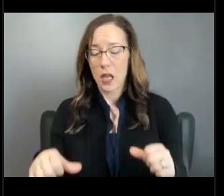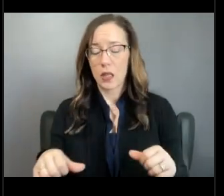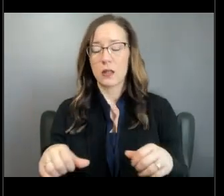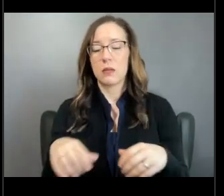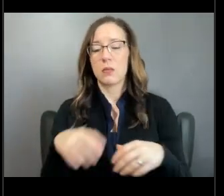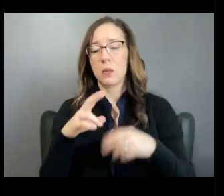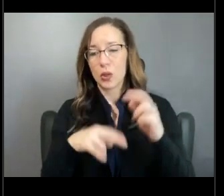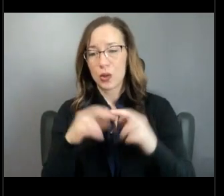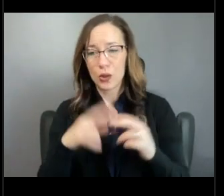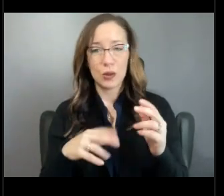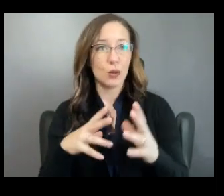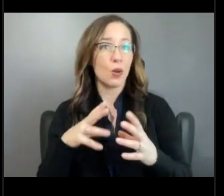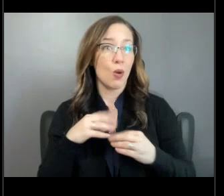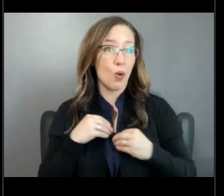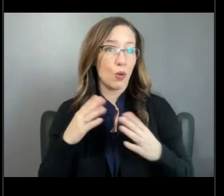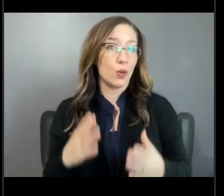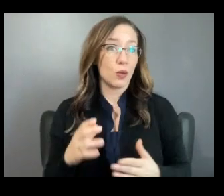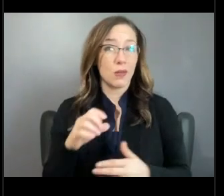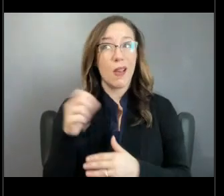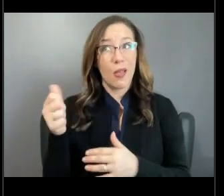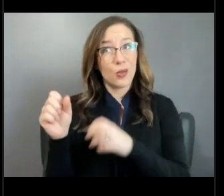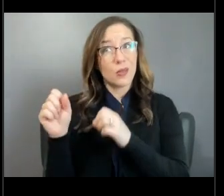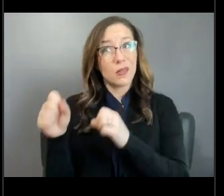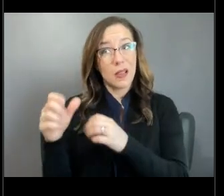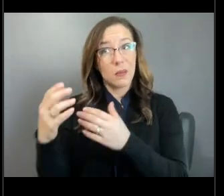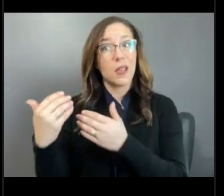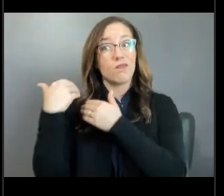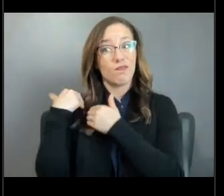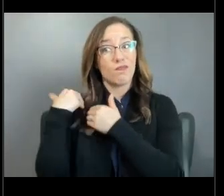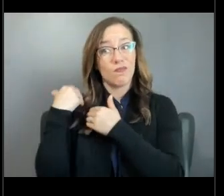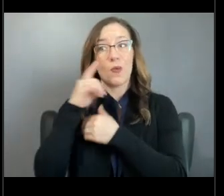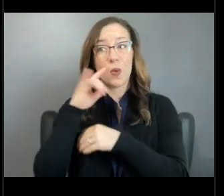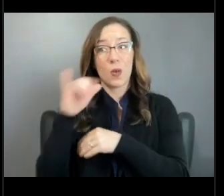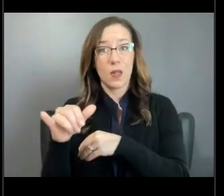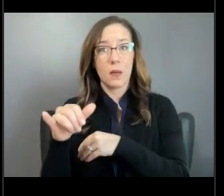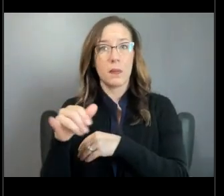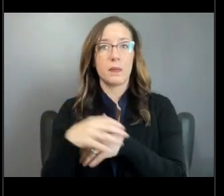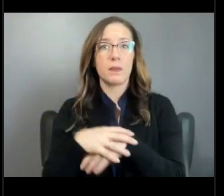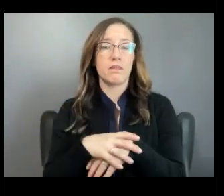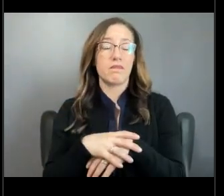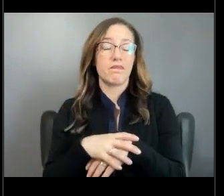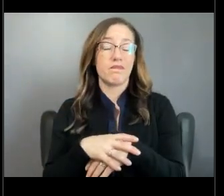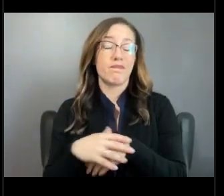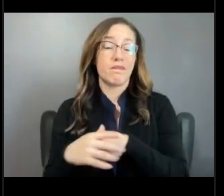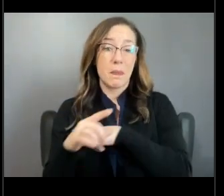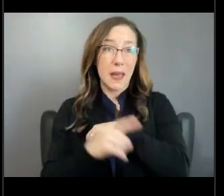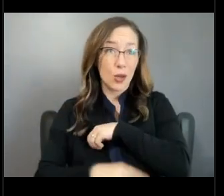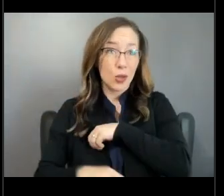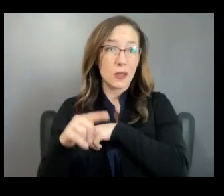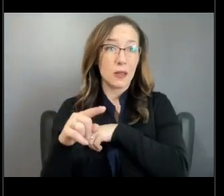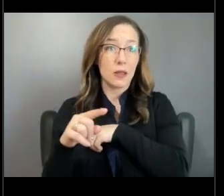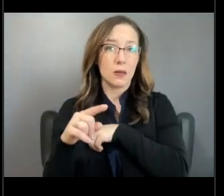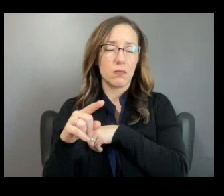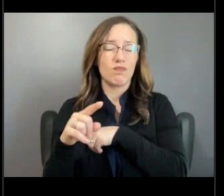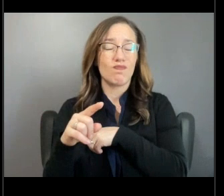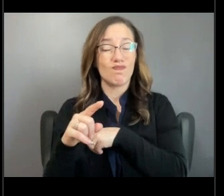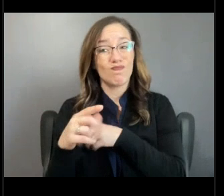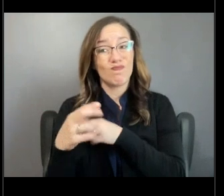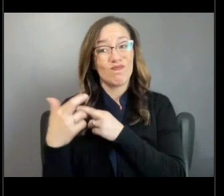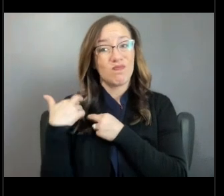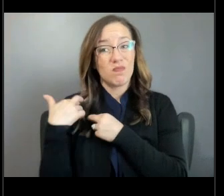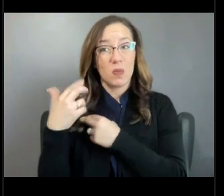owners, and others can be held accountable, incur penalties, and be responsible